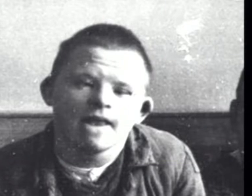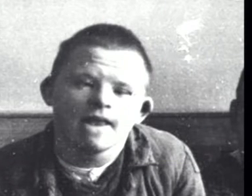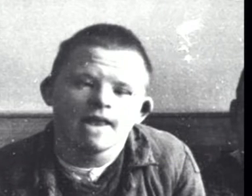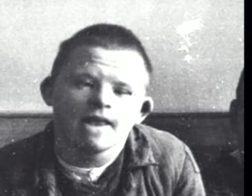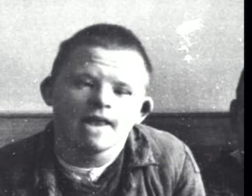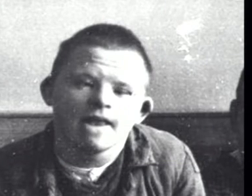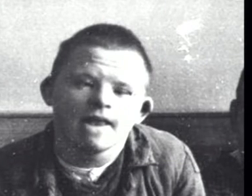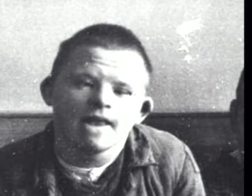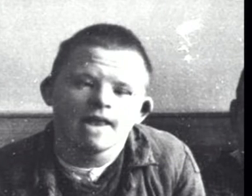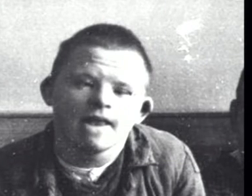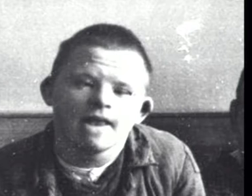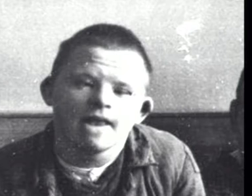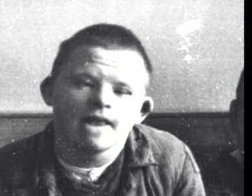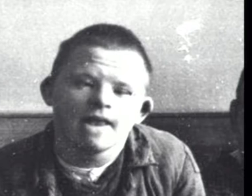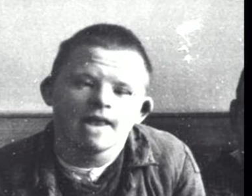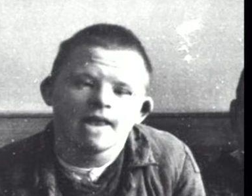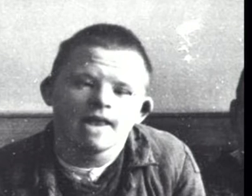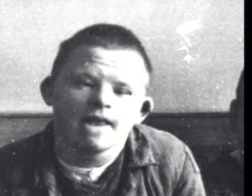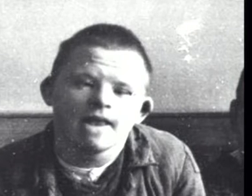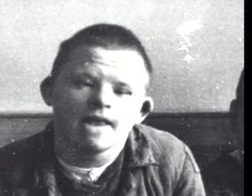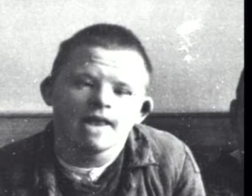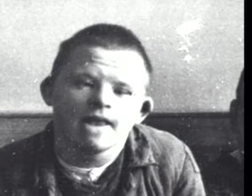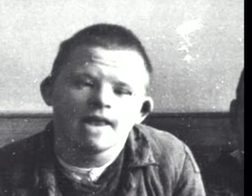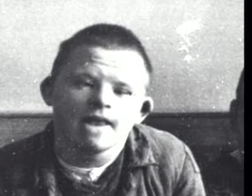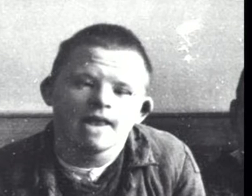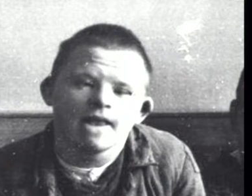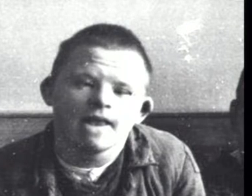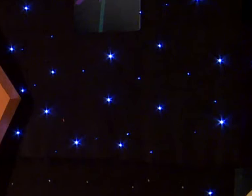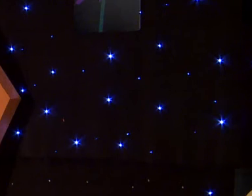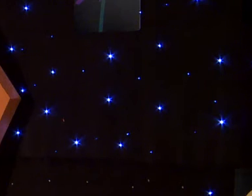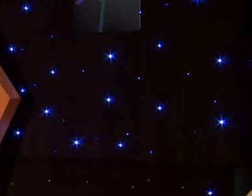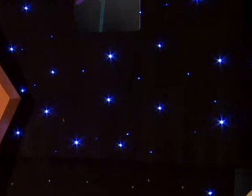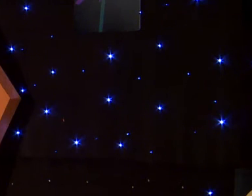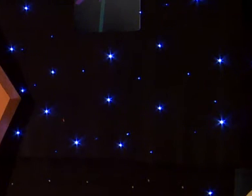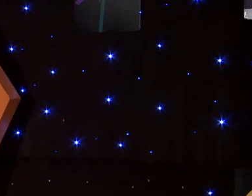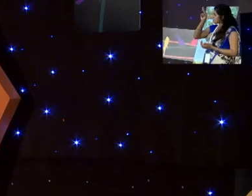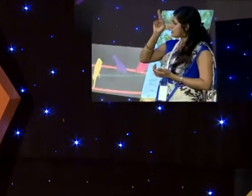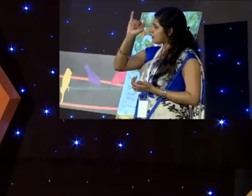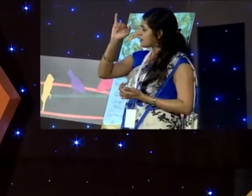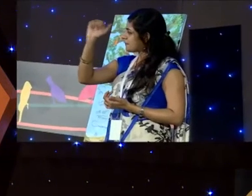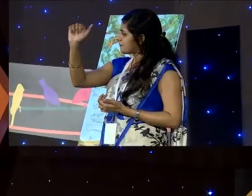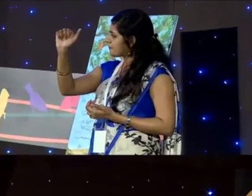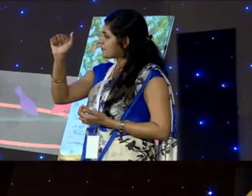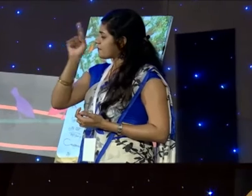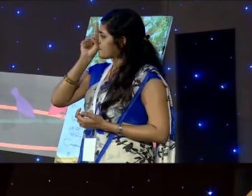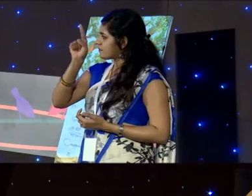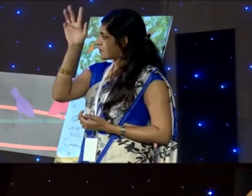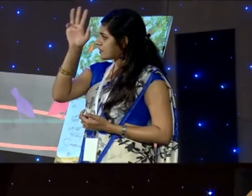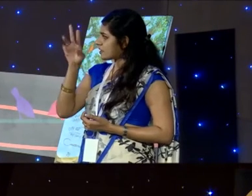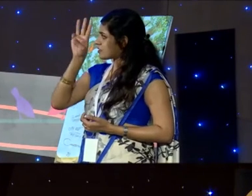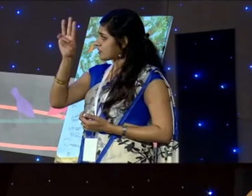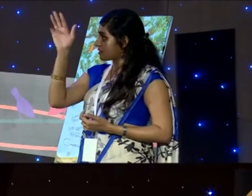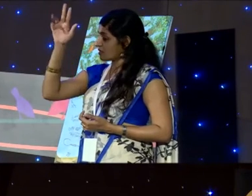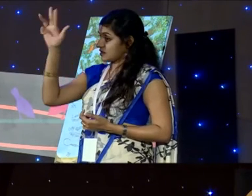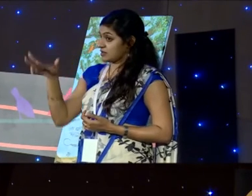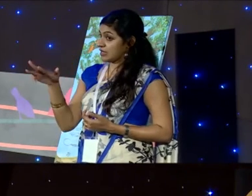the Hartheim Castle in Austria. And in 1939, Hitler passed a second piece